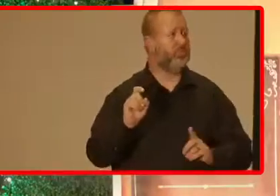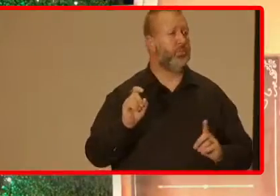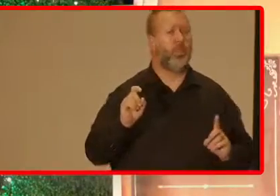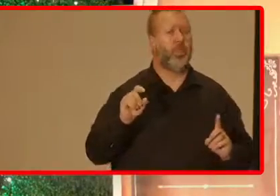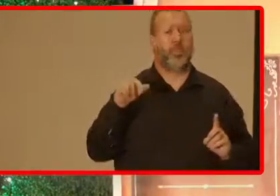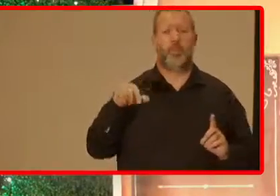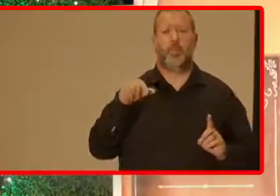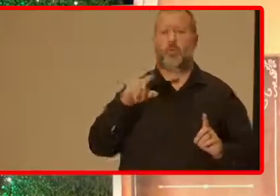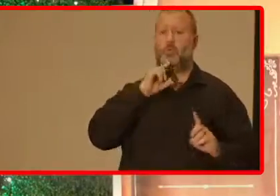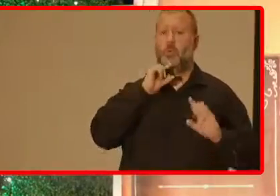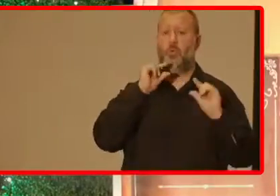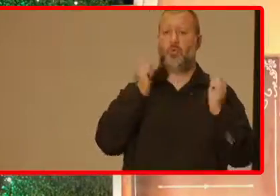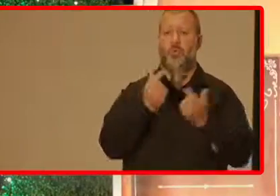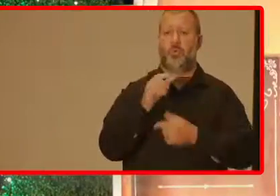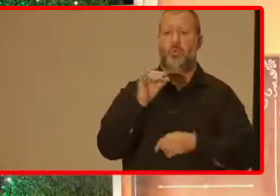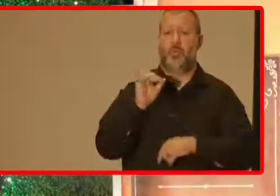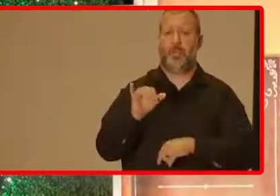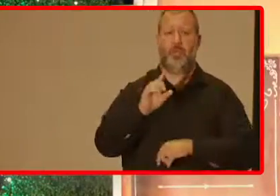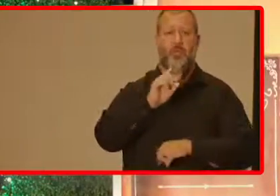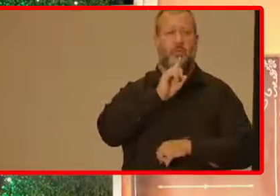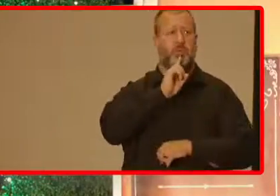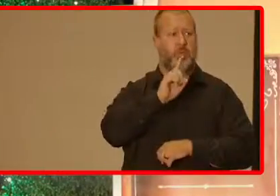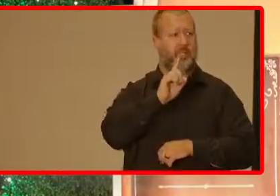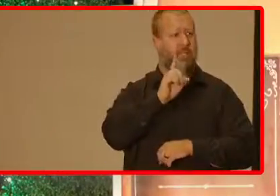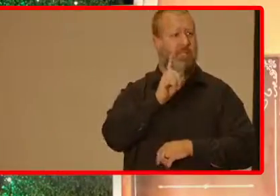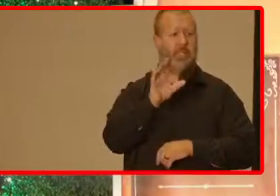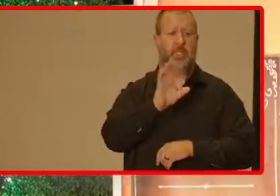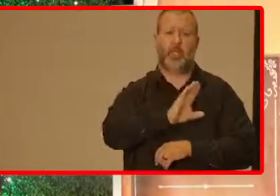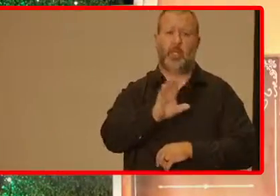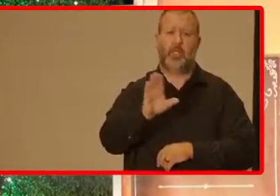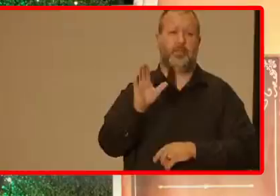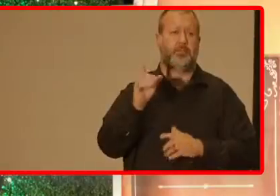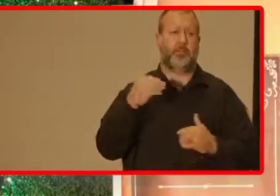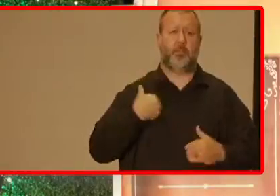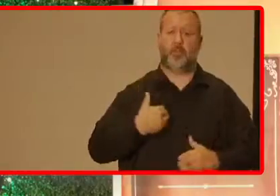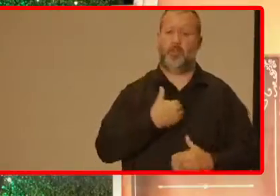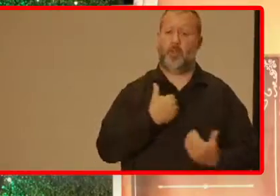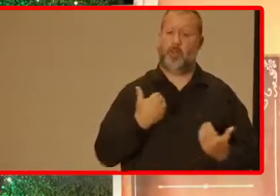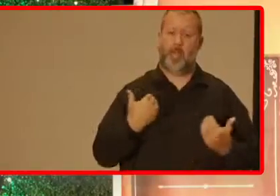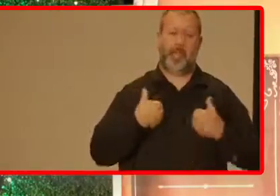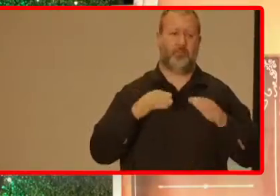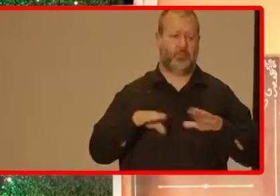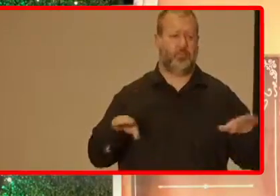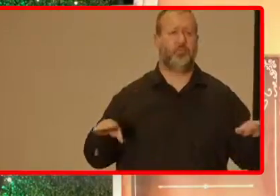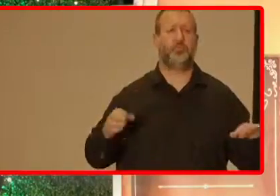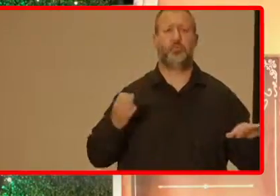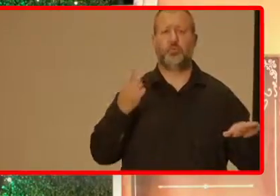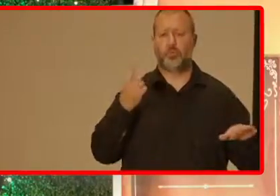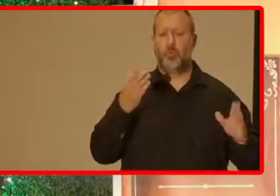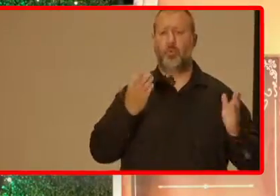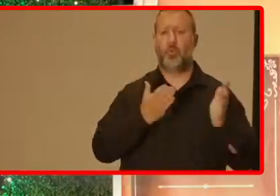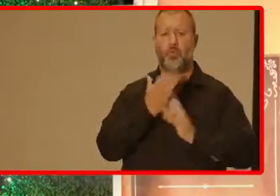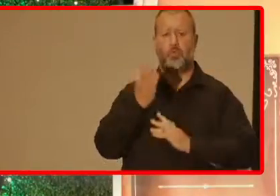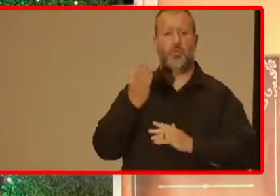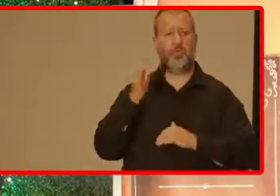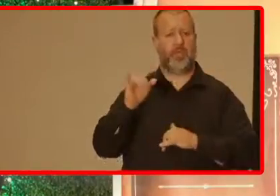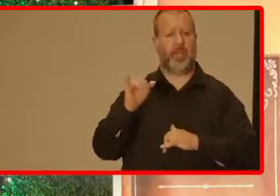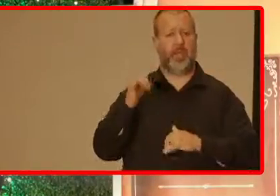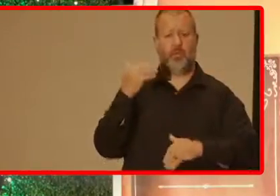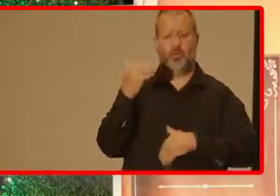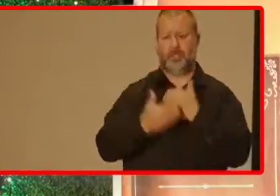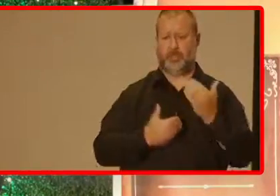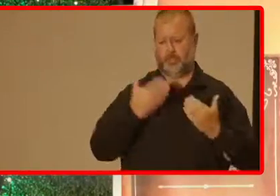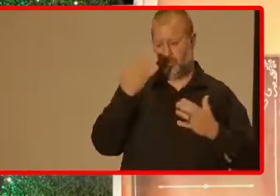This is a group that really gives each of these members have children who have been through the Early Steps